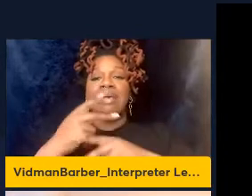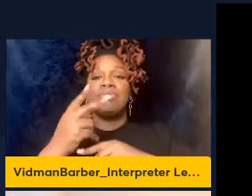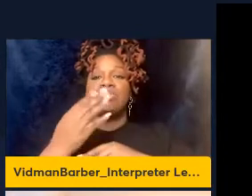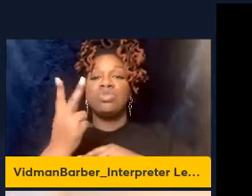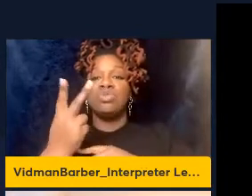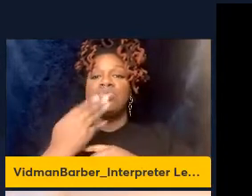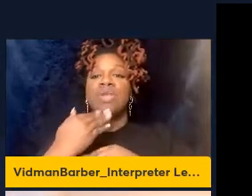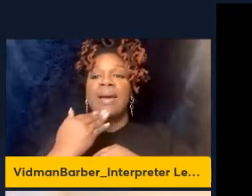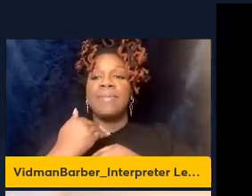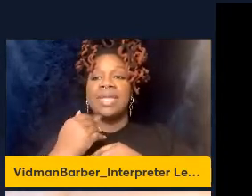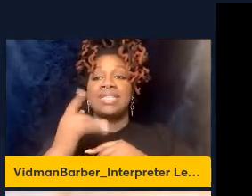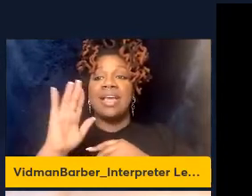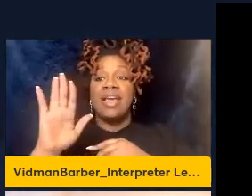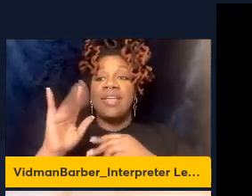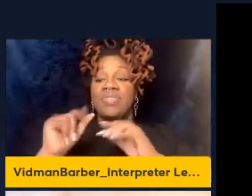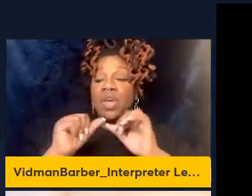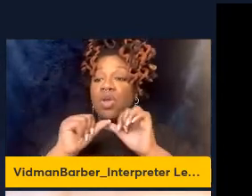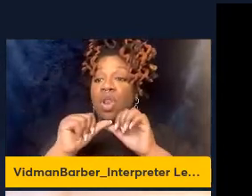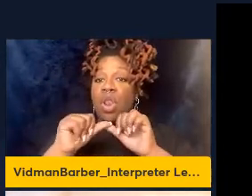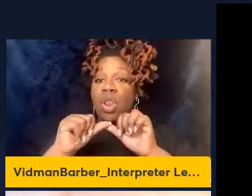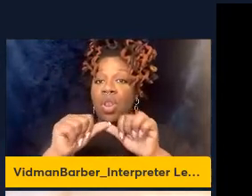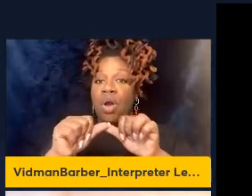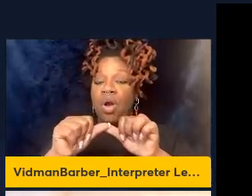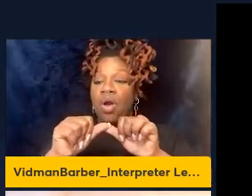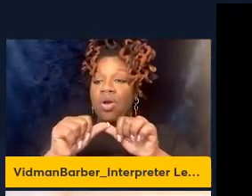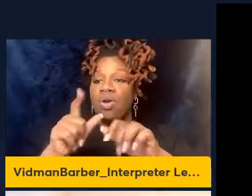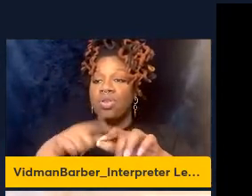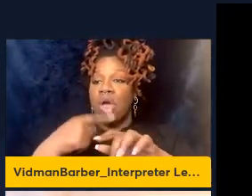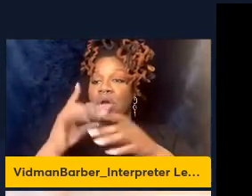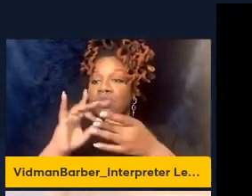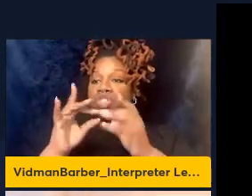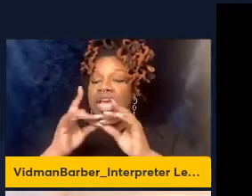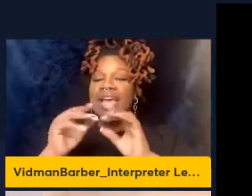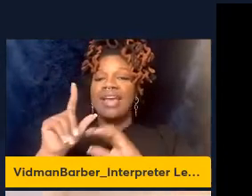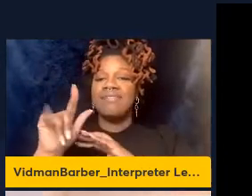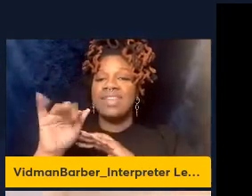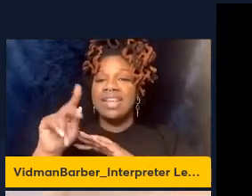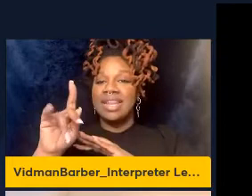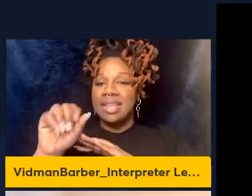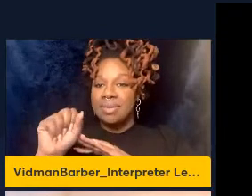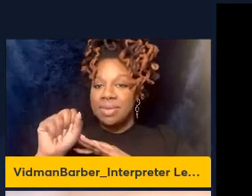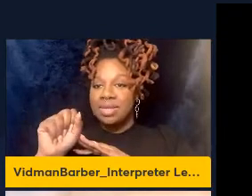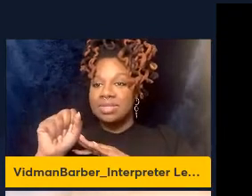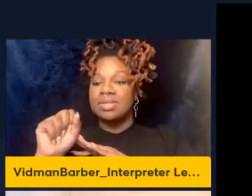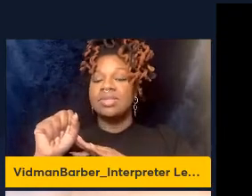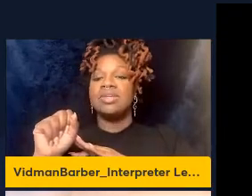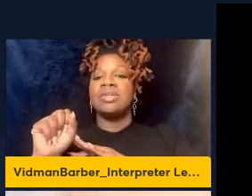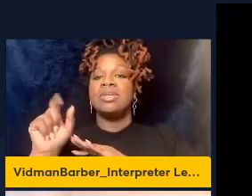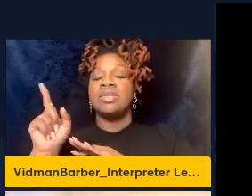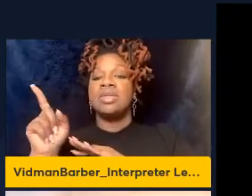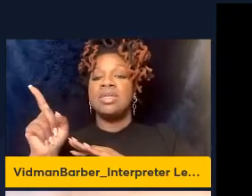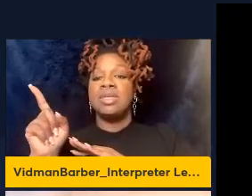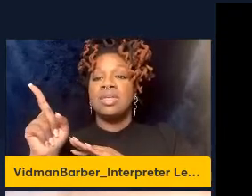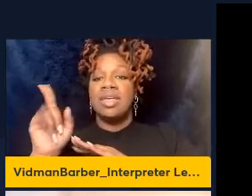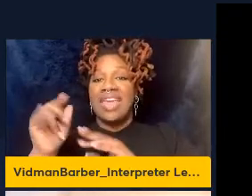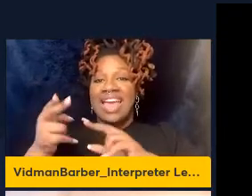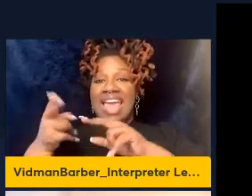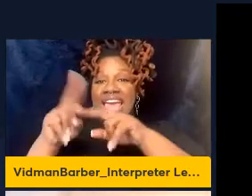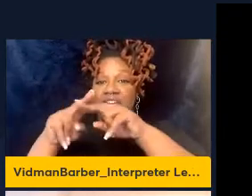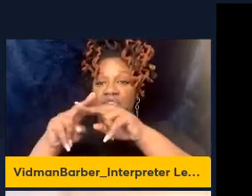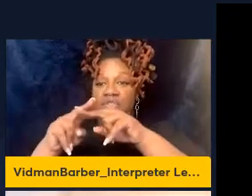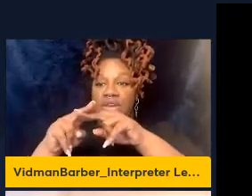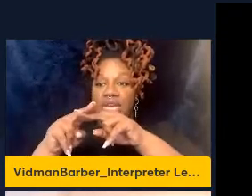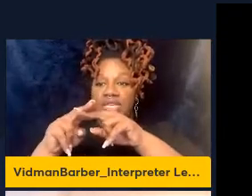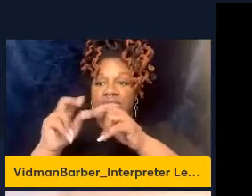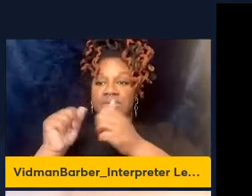chain saturated fats, the ones that are considered the most unhealthy that could be generated from a high fat diet, those are increased or elevated in those with